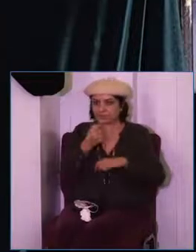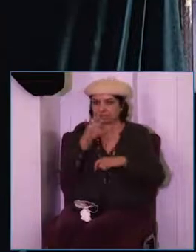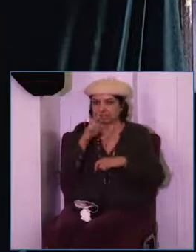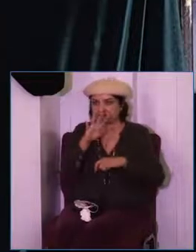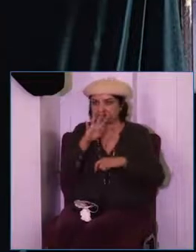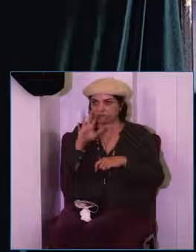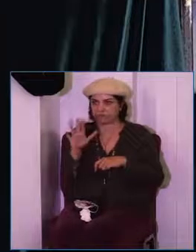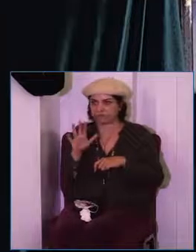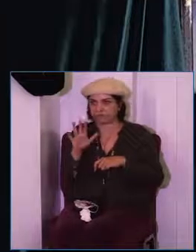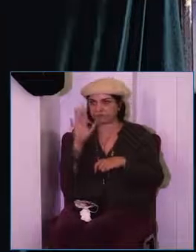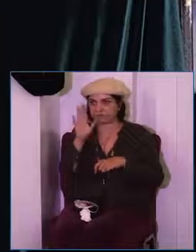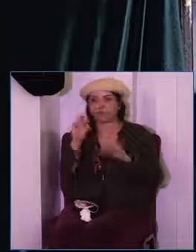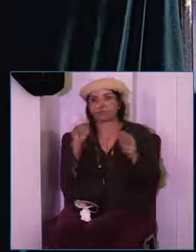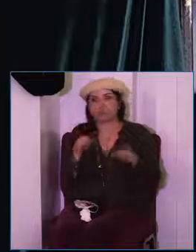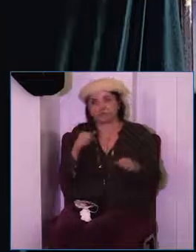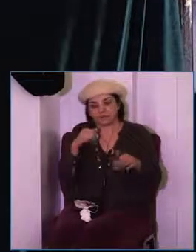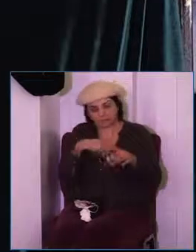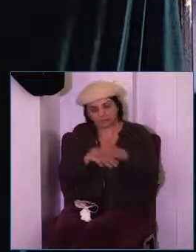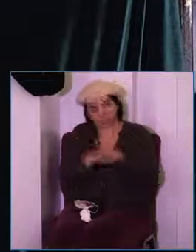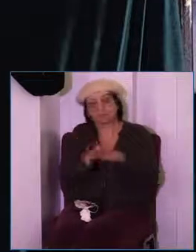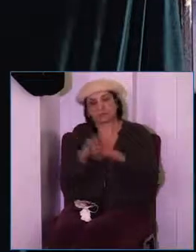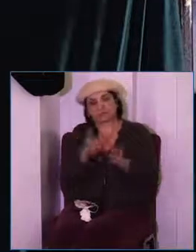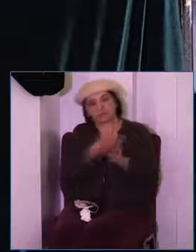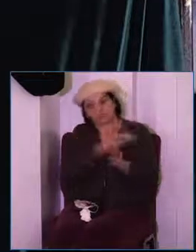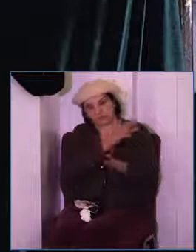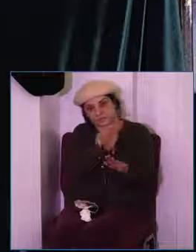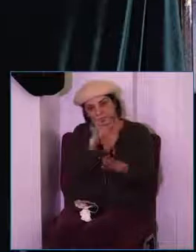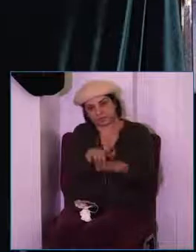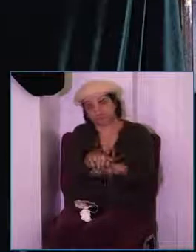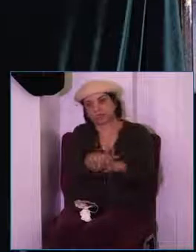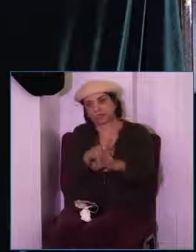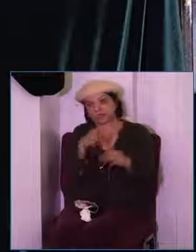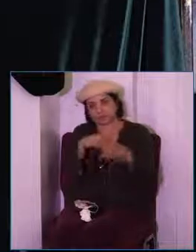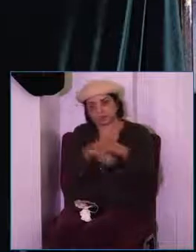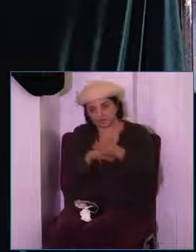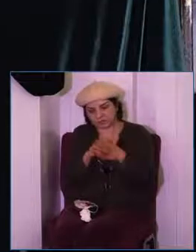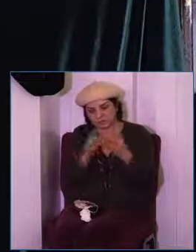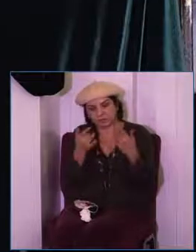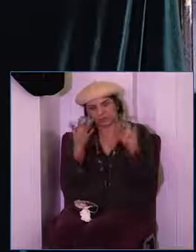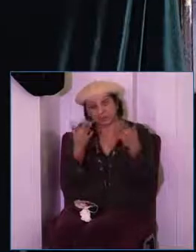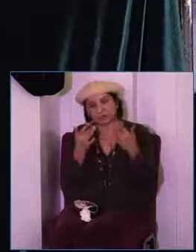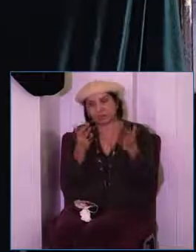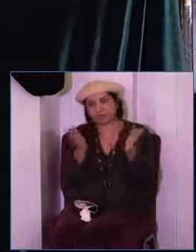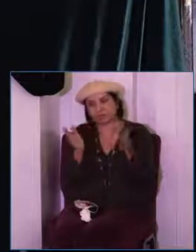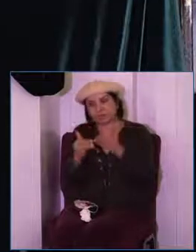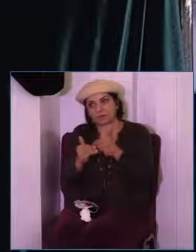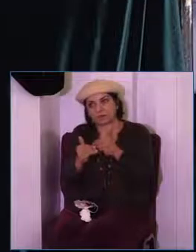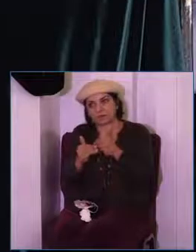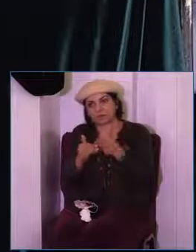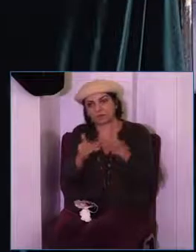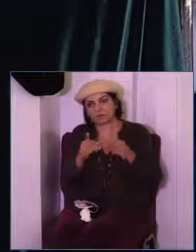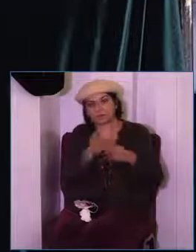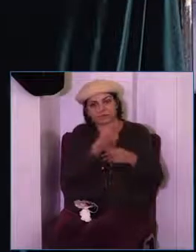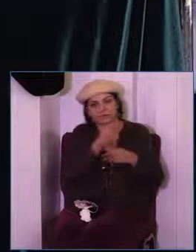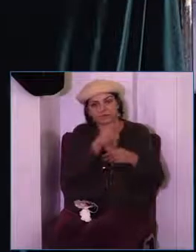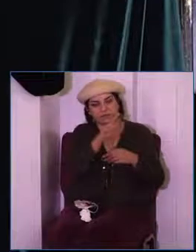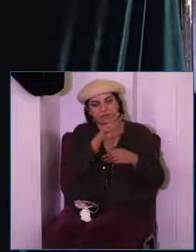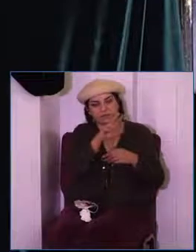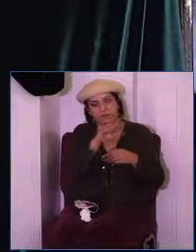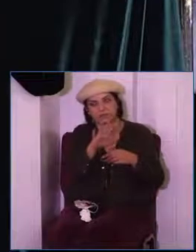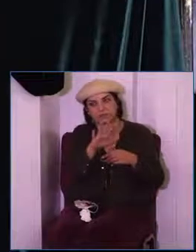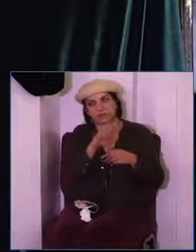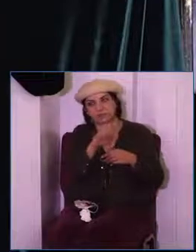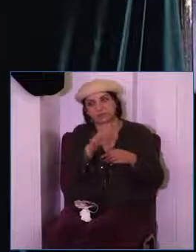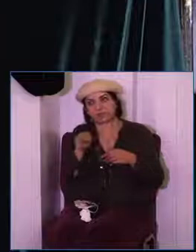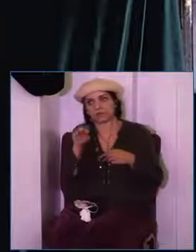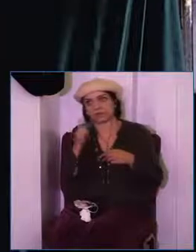But you can come into the waiting room ahead of that. And if you come into the waiting room between 11:35 and 11:45, that will help